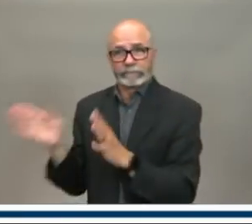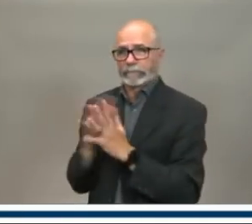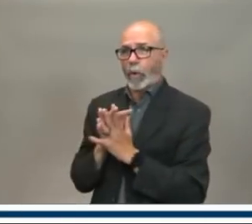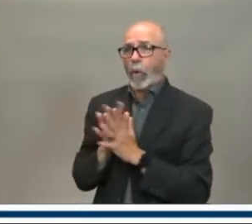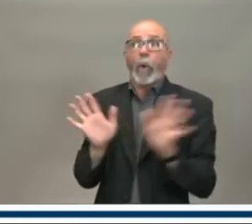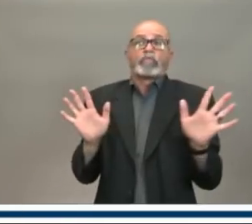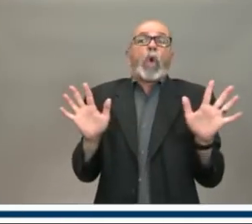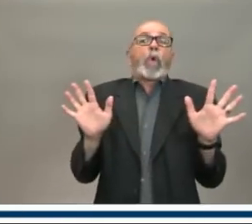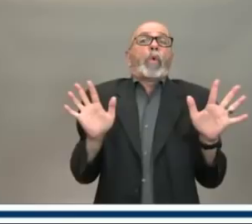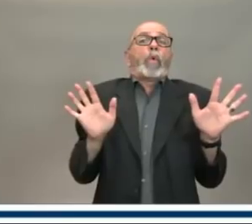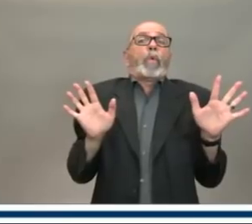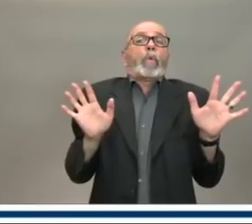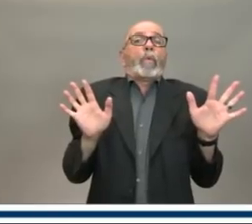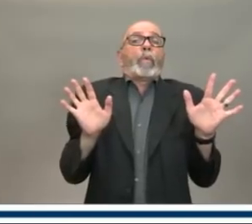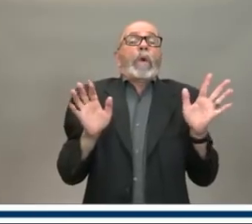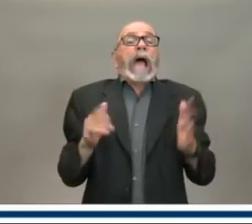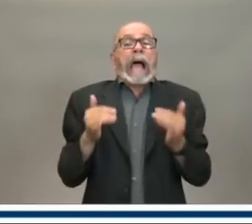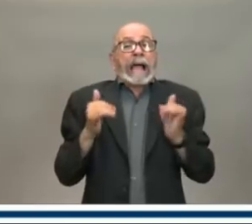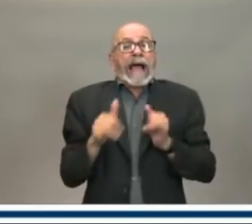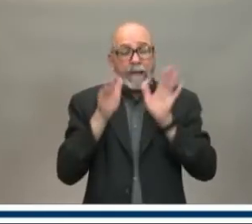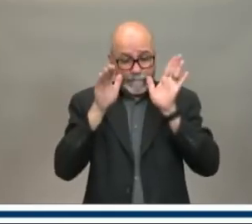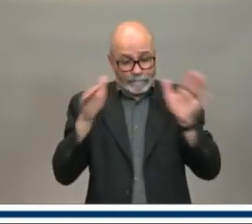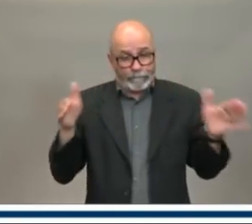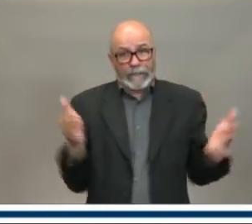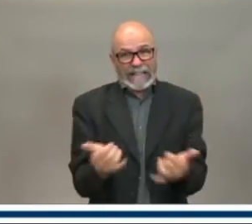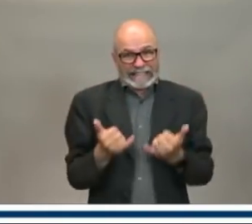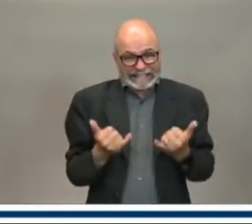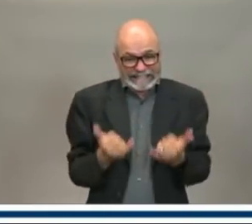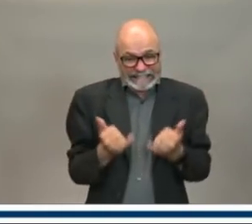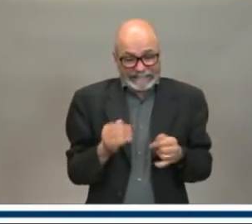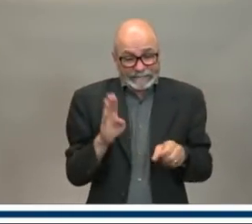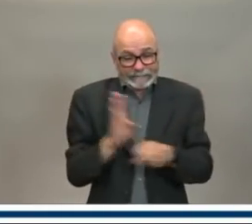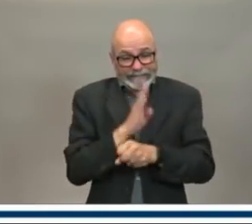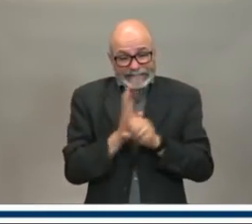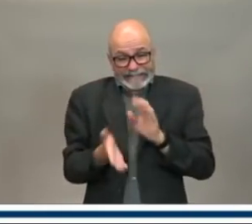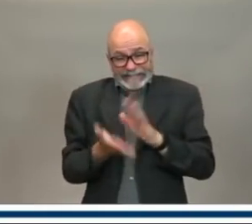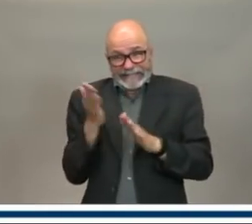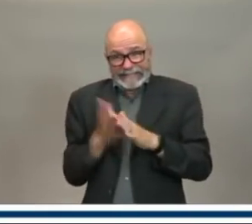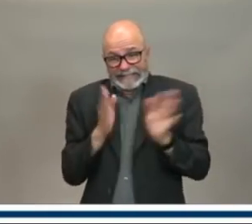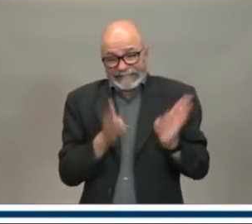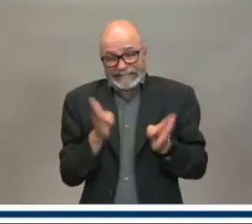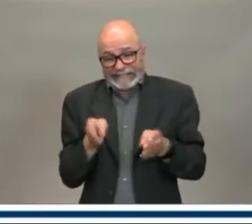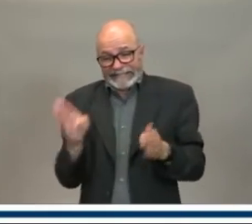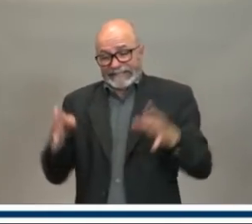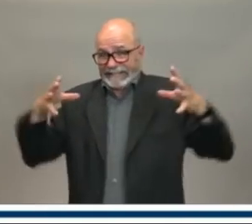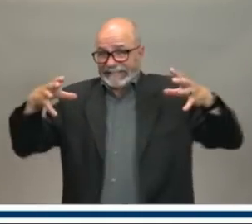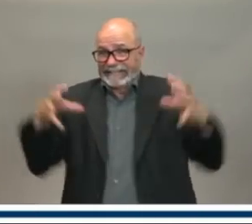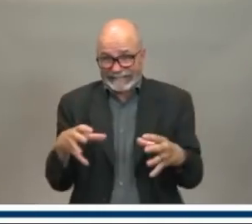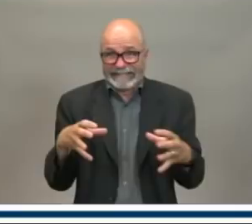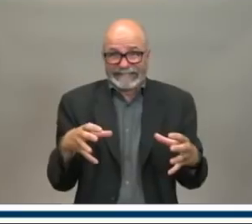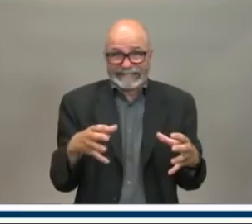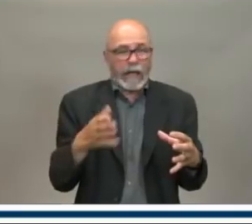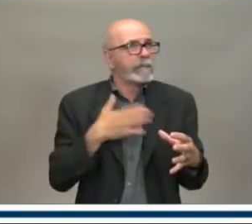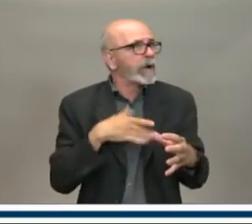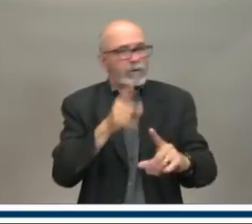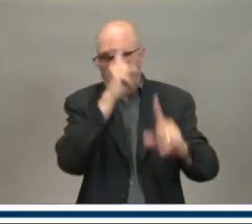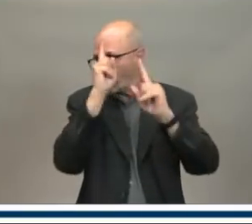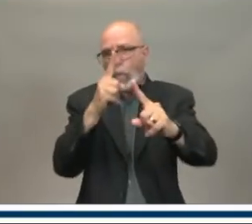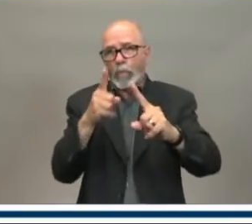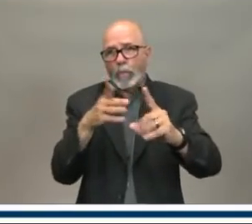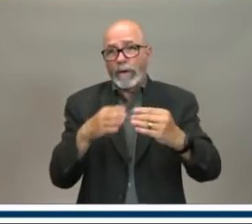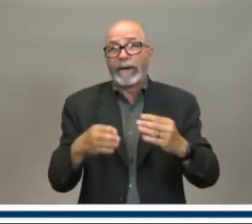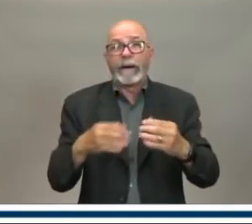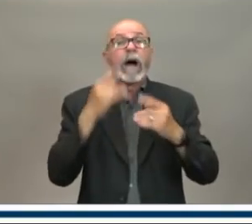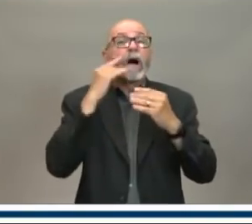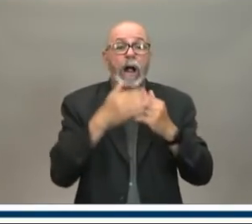As you know, the IVNY goals were set by the IVNY Commission. It is our goal over the 10-year period to continue to